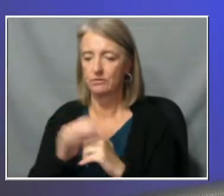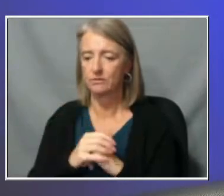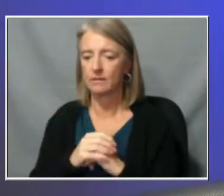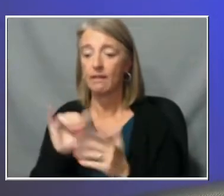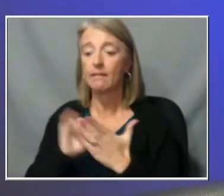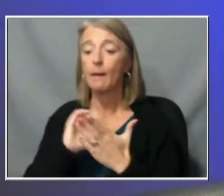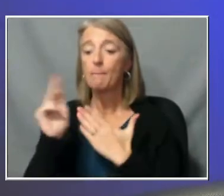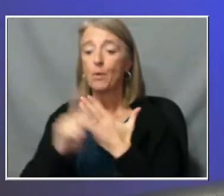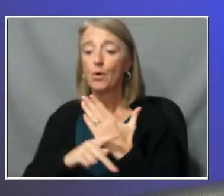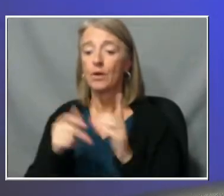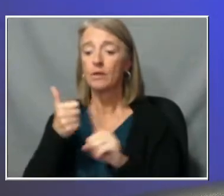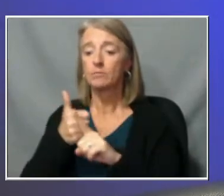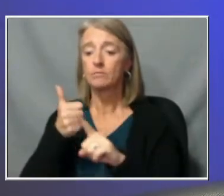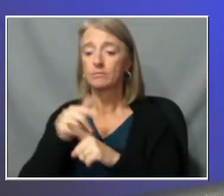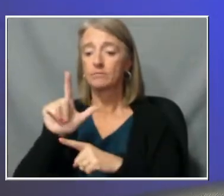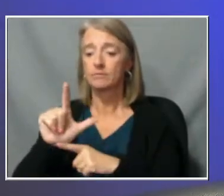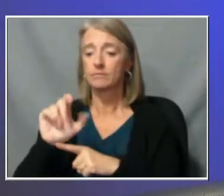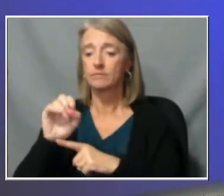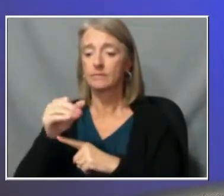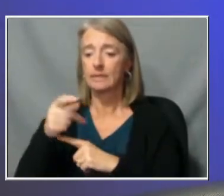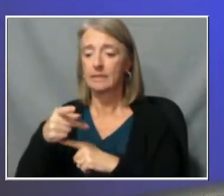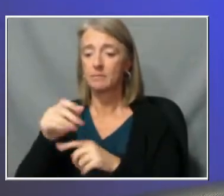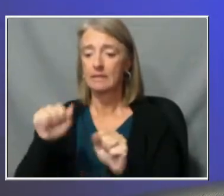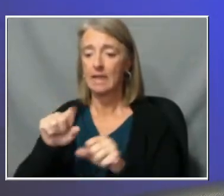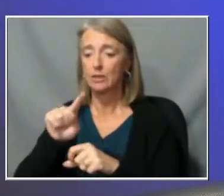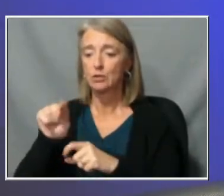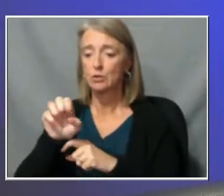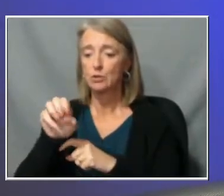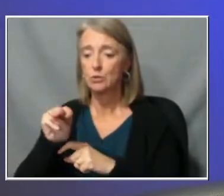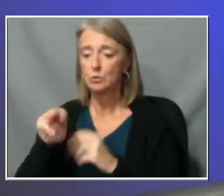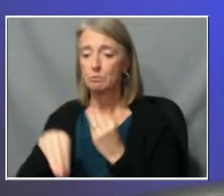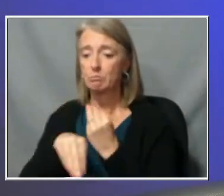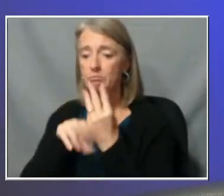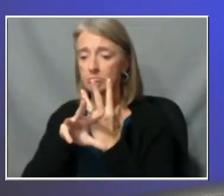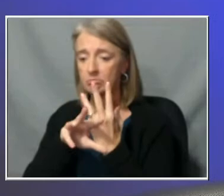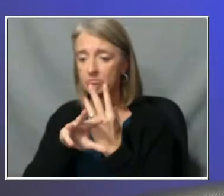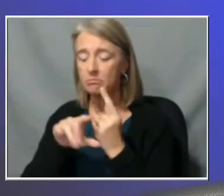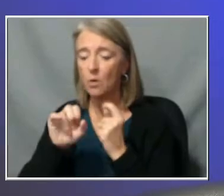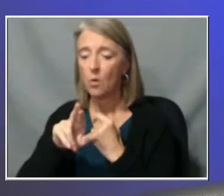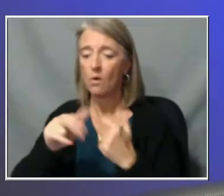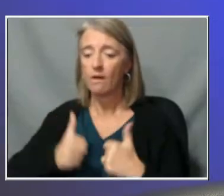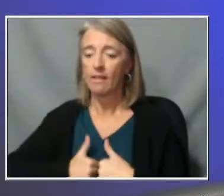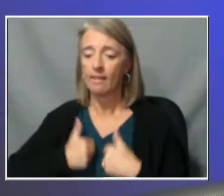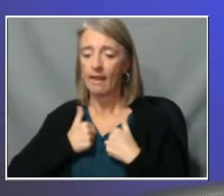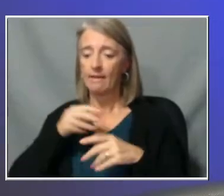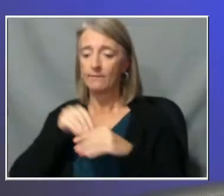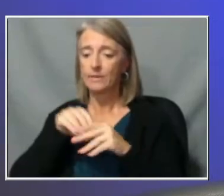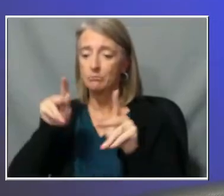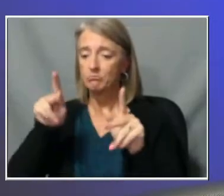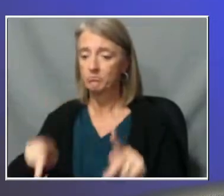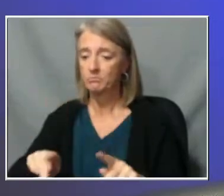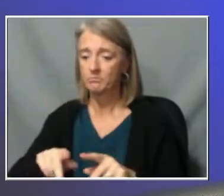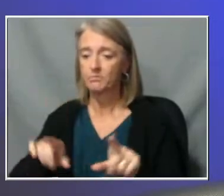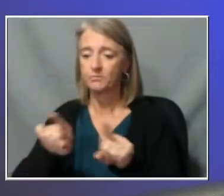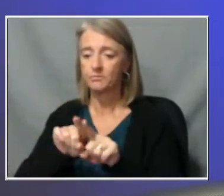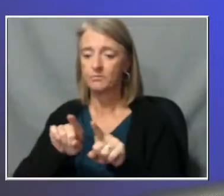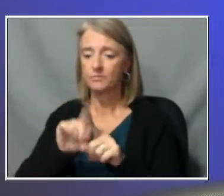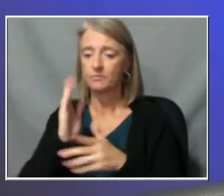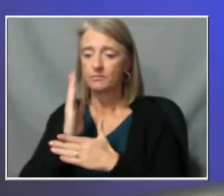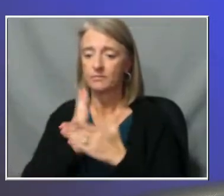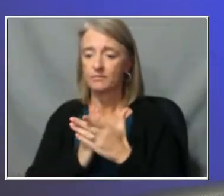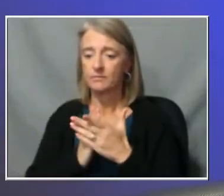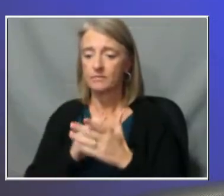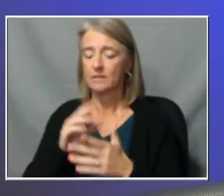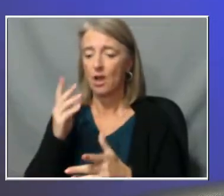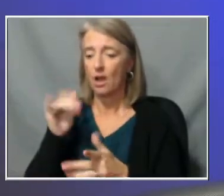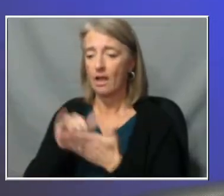program, you can do it on Zoom, or you could do it live. And they also have a piece just on the Mediterranean diet,